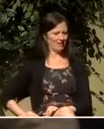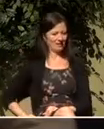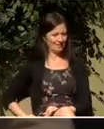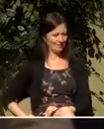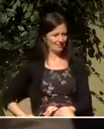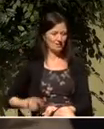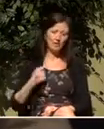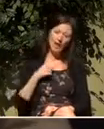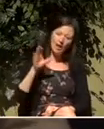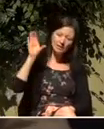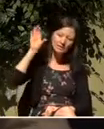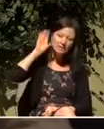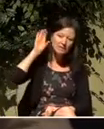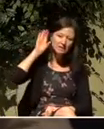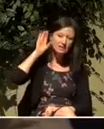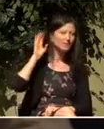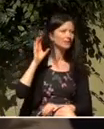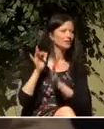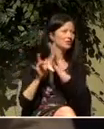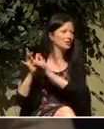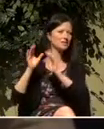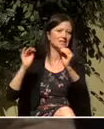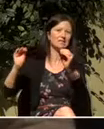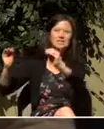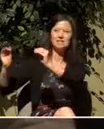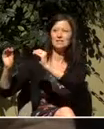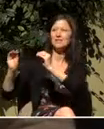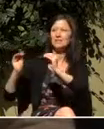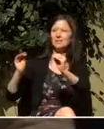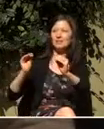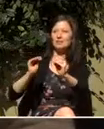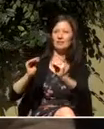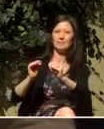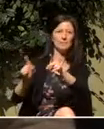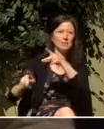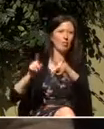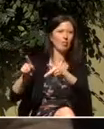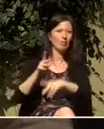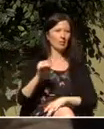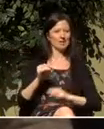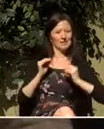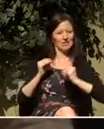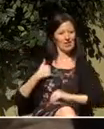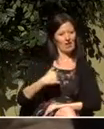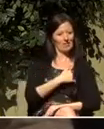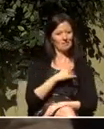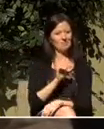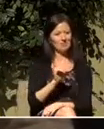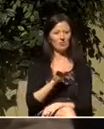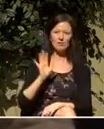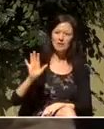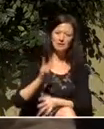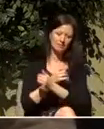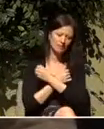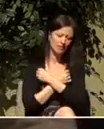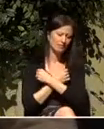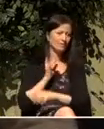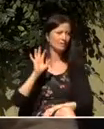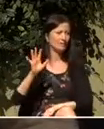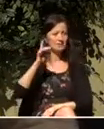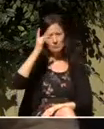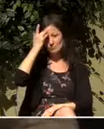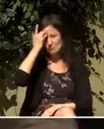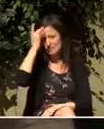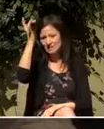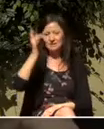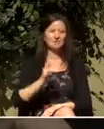I listened to him teach people and teach us too. His compassion, his wisdom, his